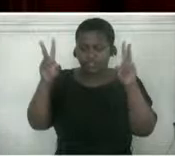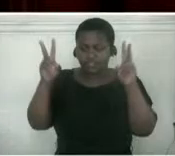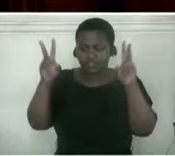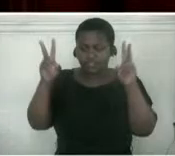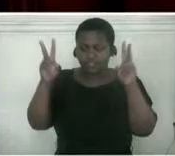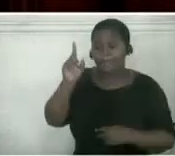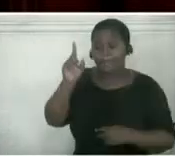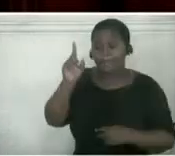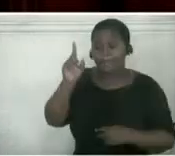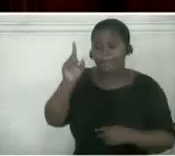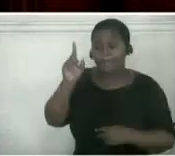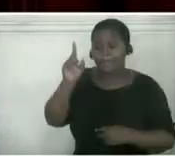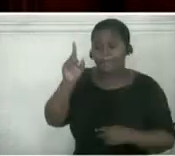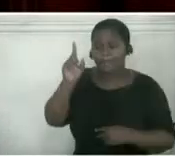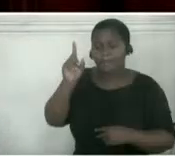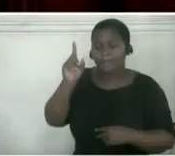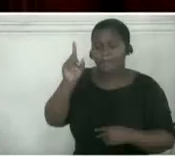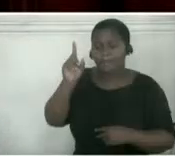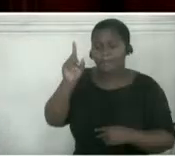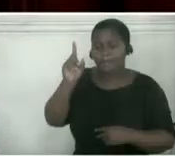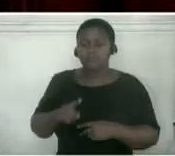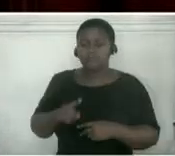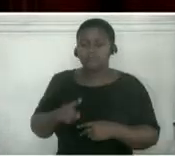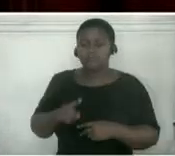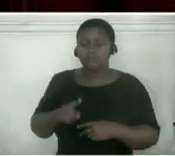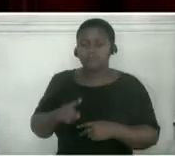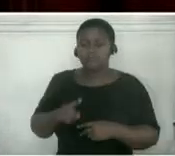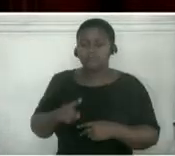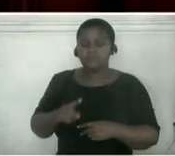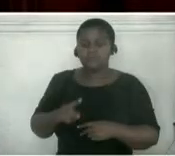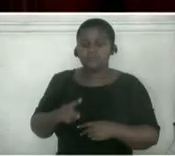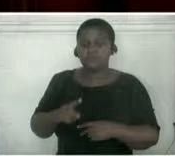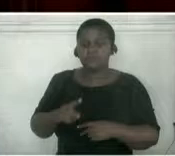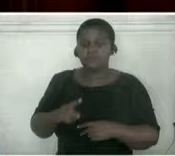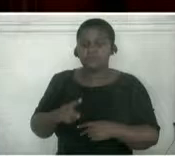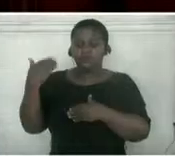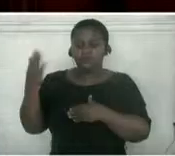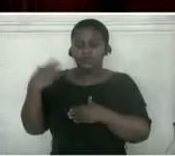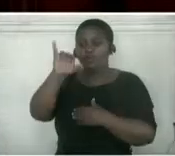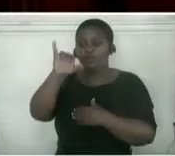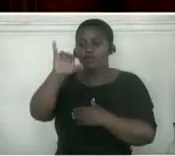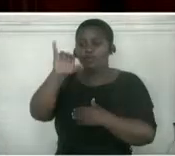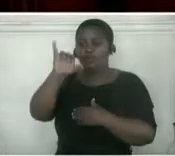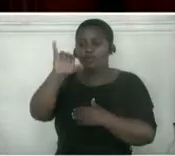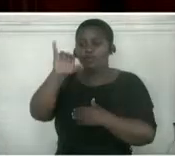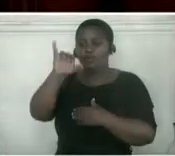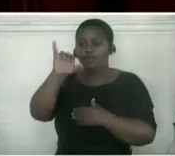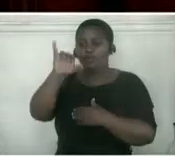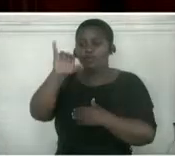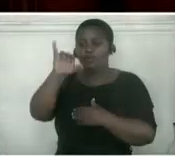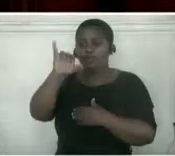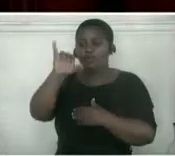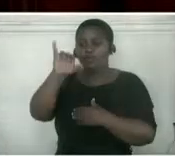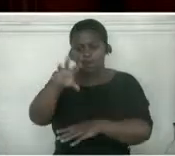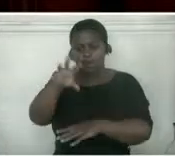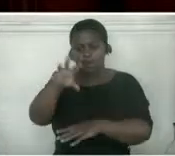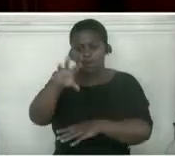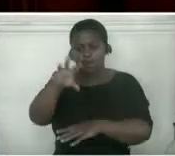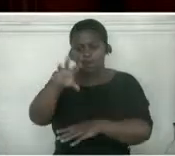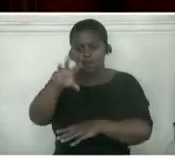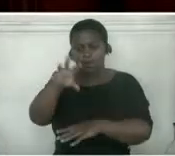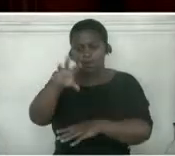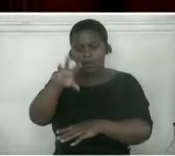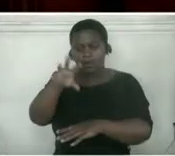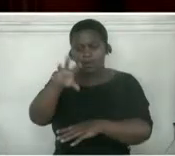We must commend the work spearheaded by late MEC Ntuli of the Provincial